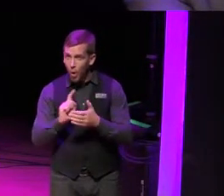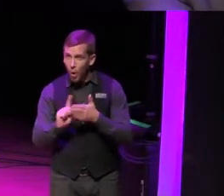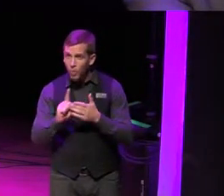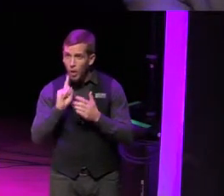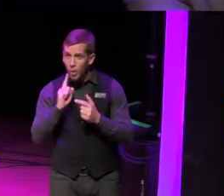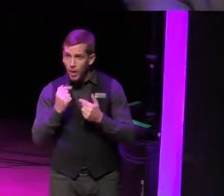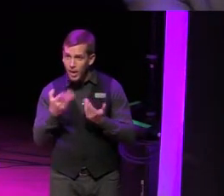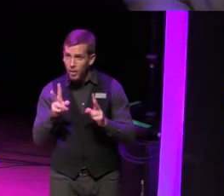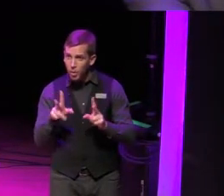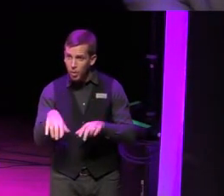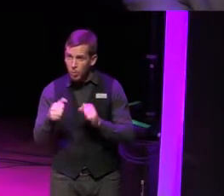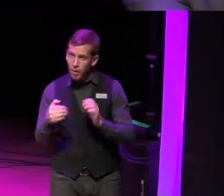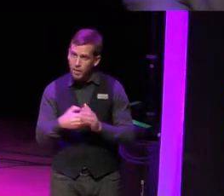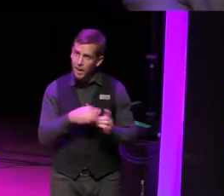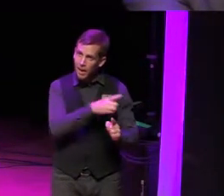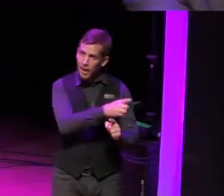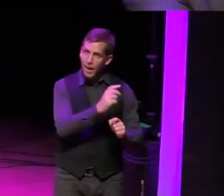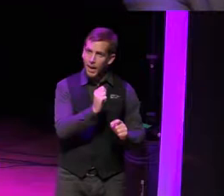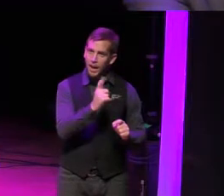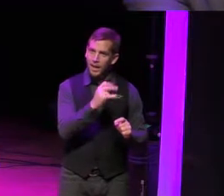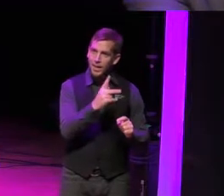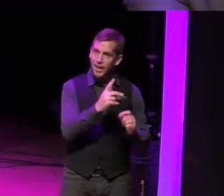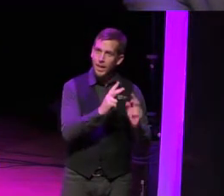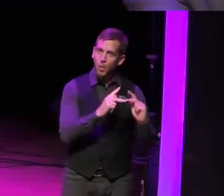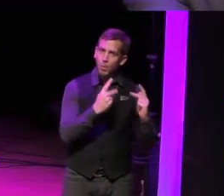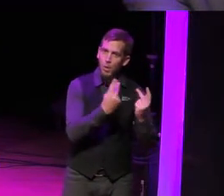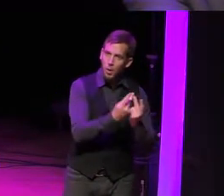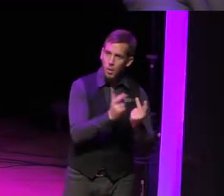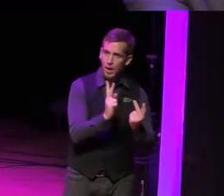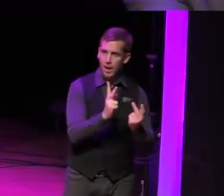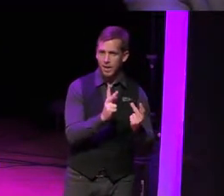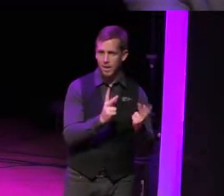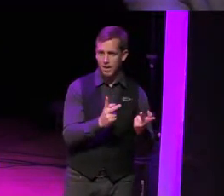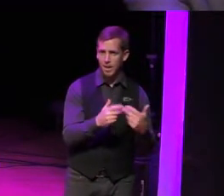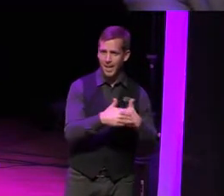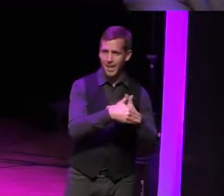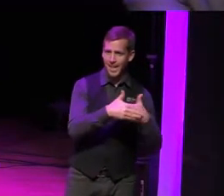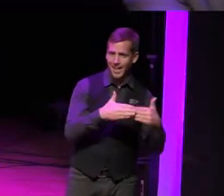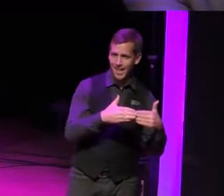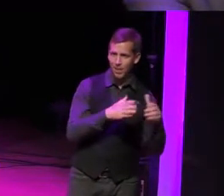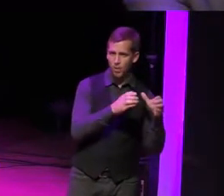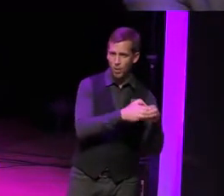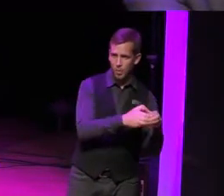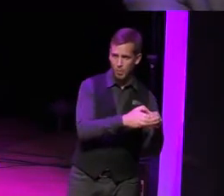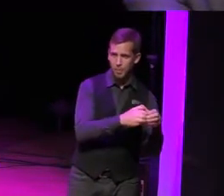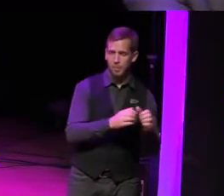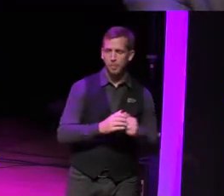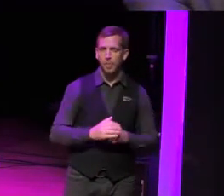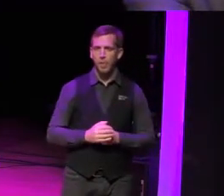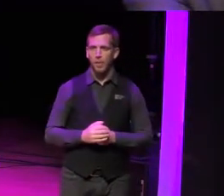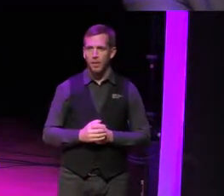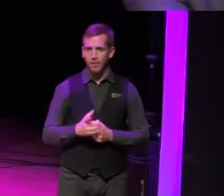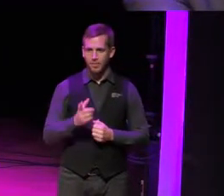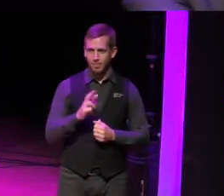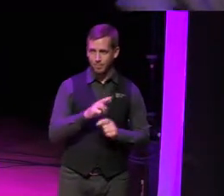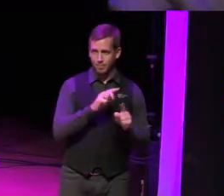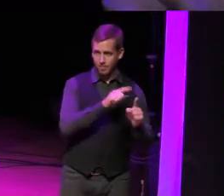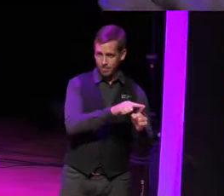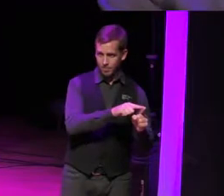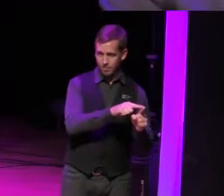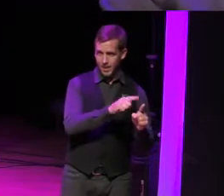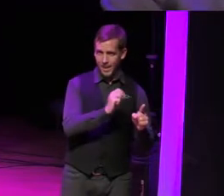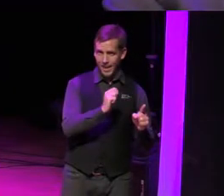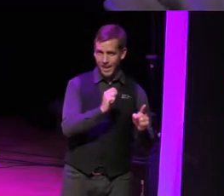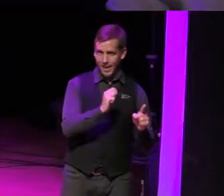ethics commission. In South Africa, the enforcement of the executive ethics code